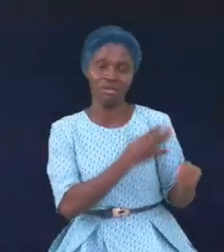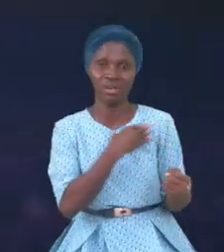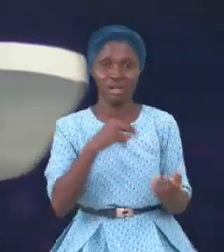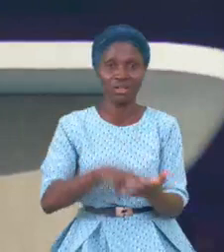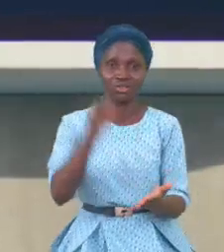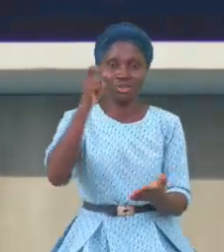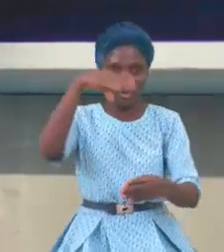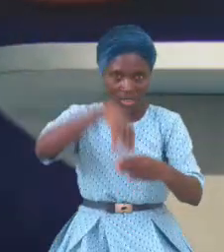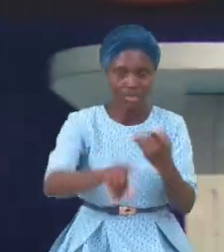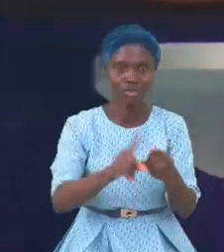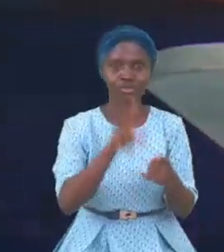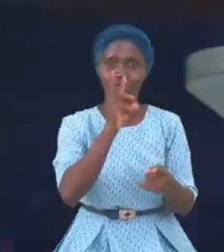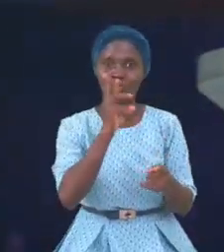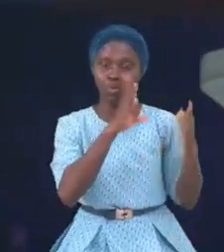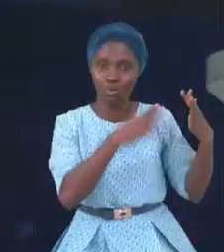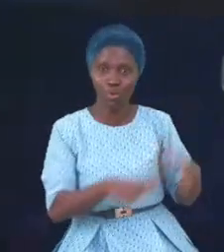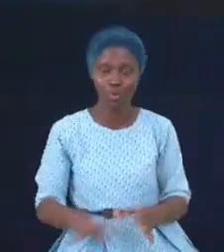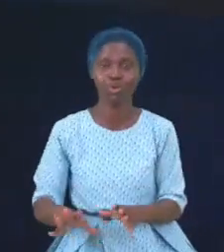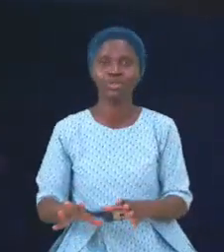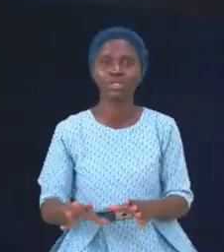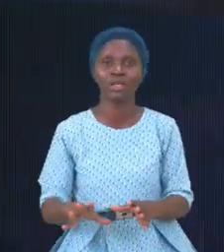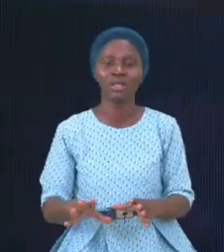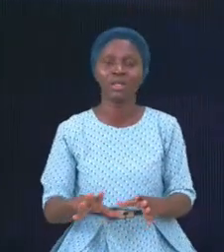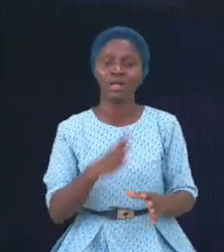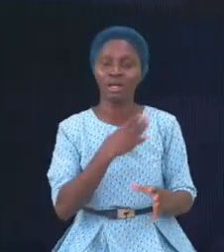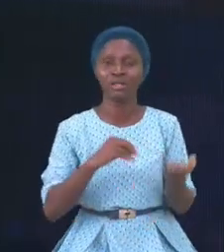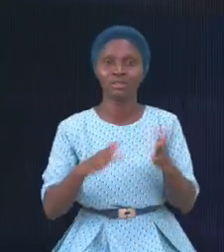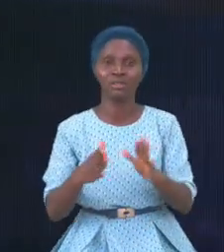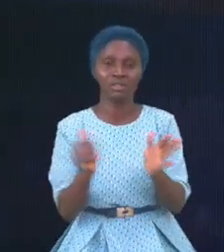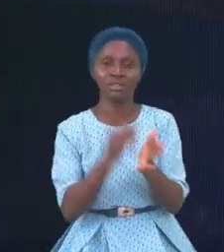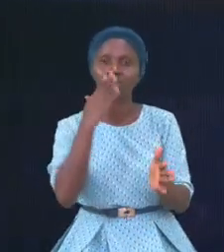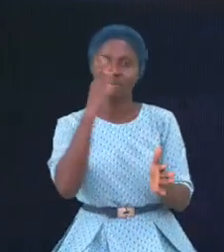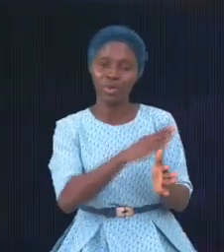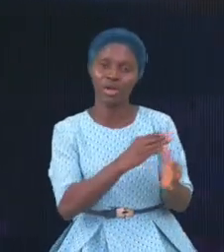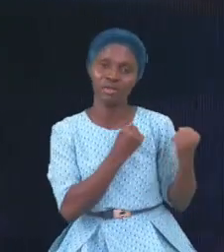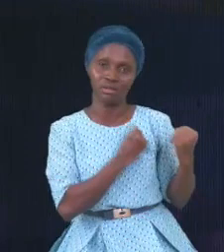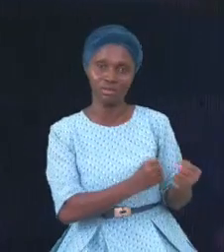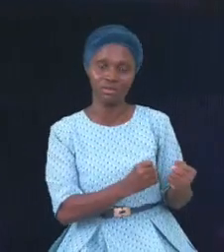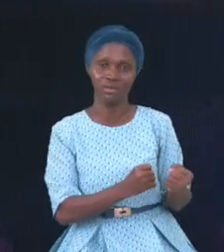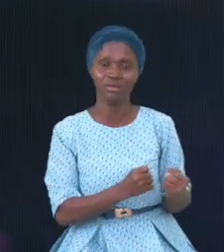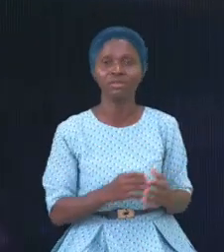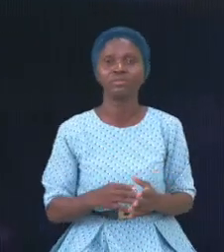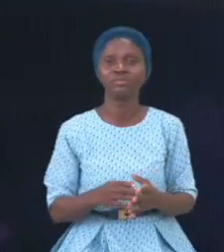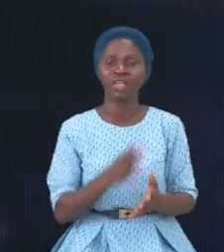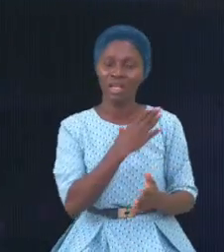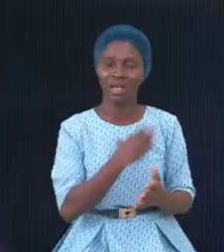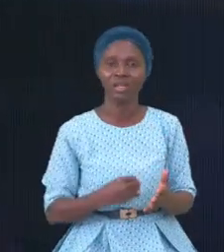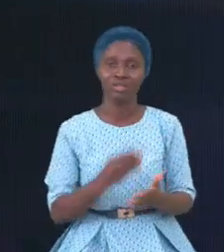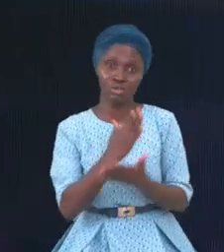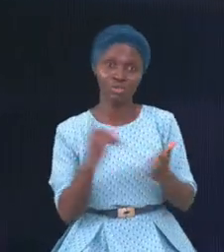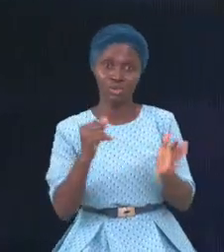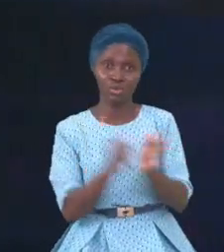gang, and those gangs, they do evil things and bad things, and if they are caught, they